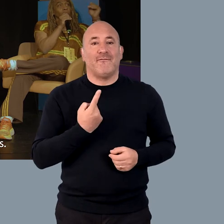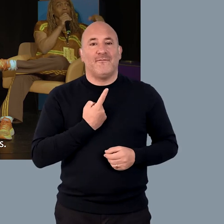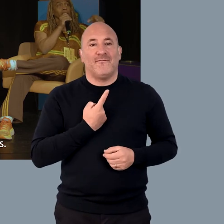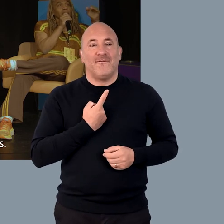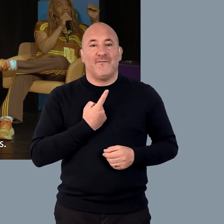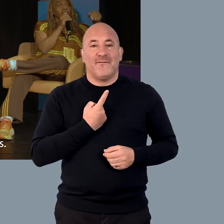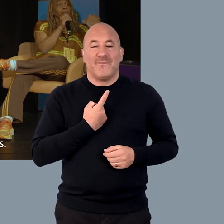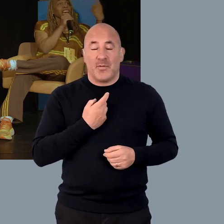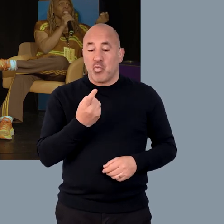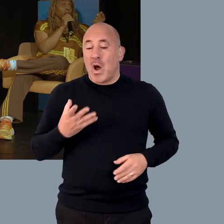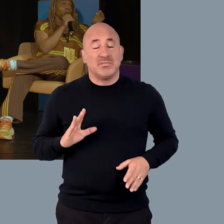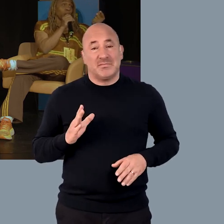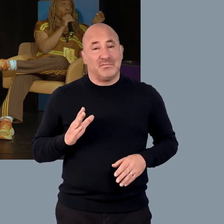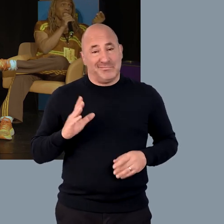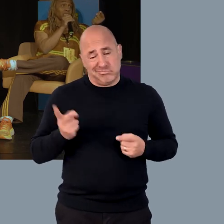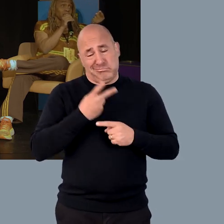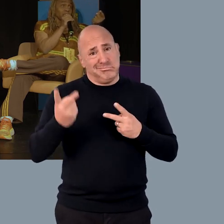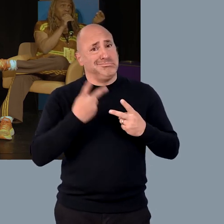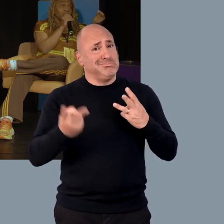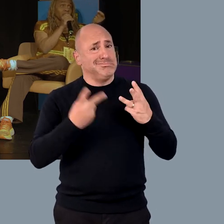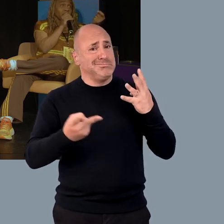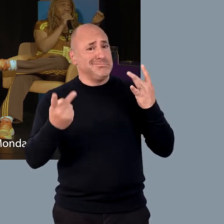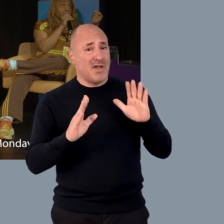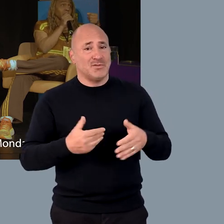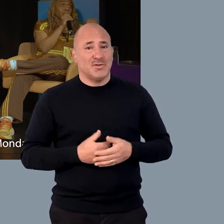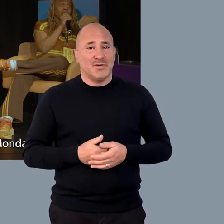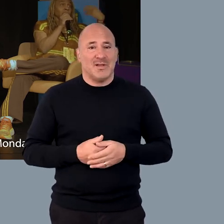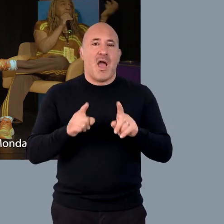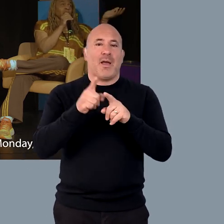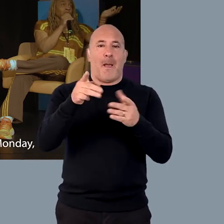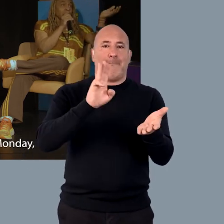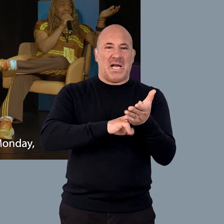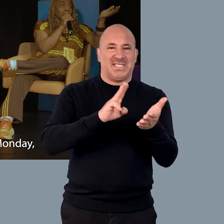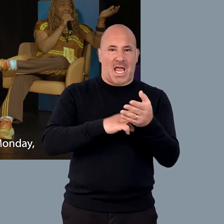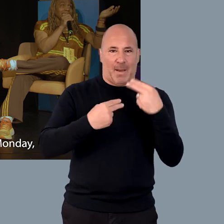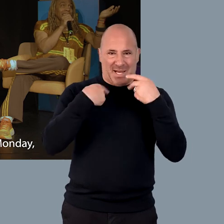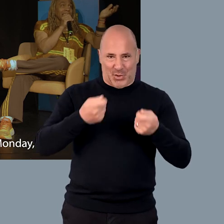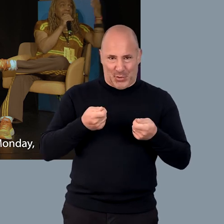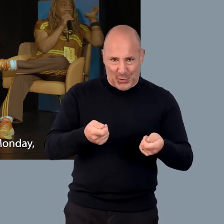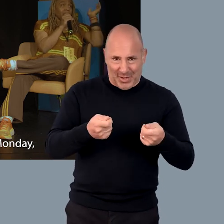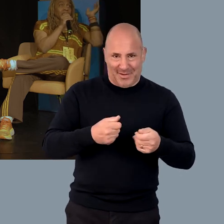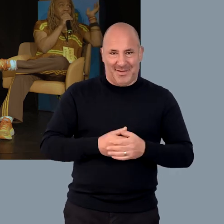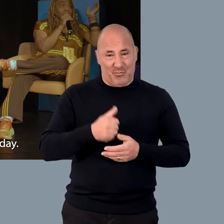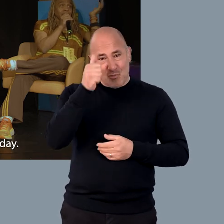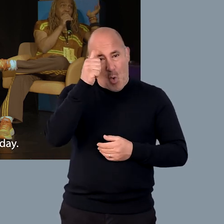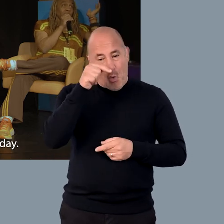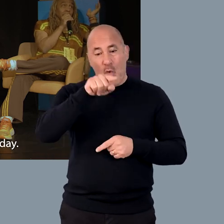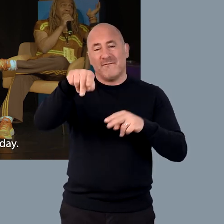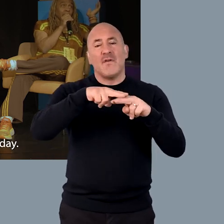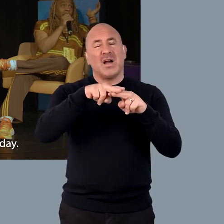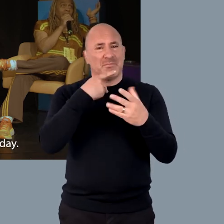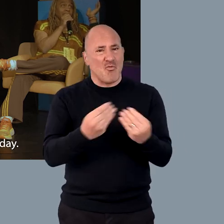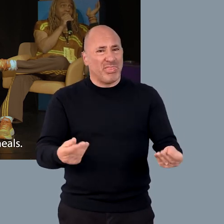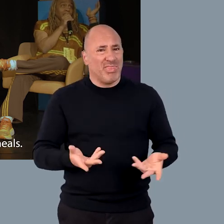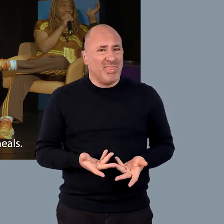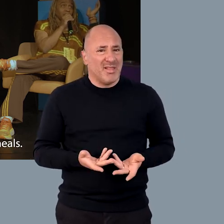the work ourselves we have to do it more than once you know you can't if you cook a meal on monday you can't you know it's not going to